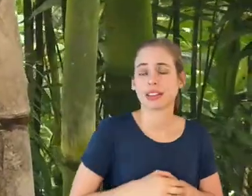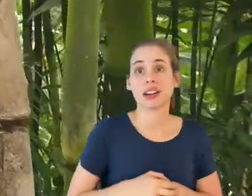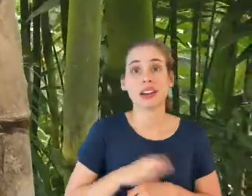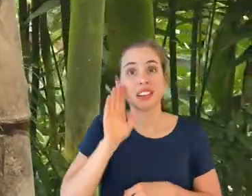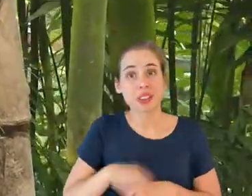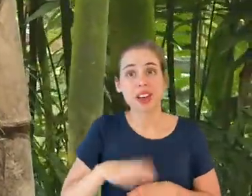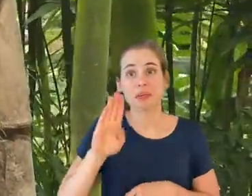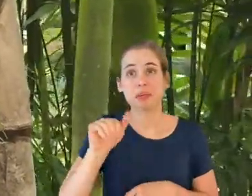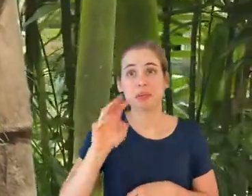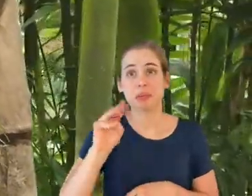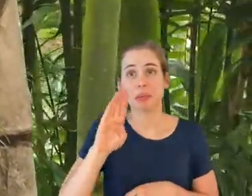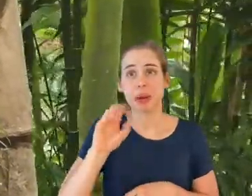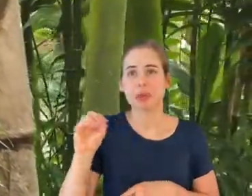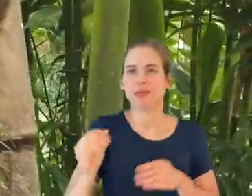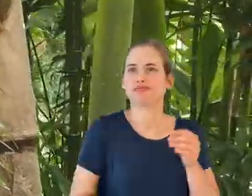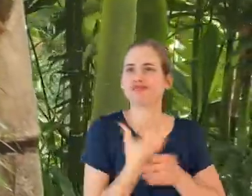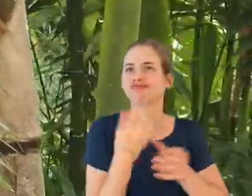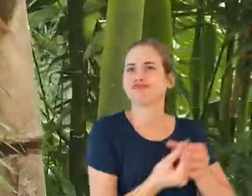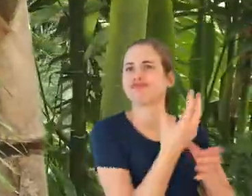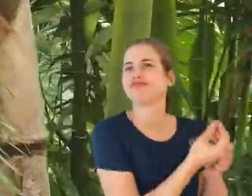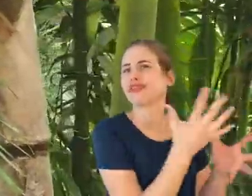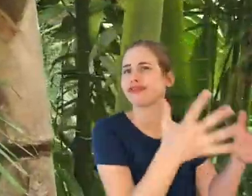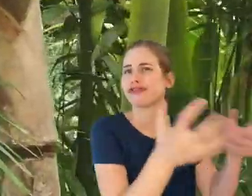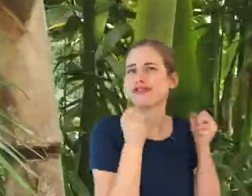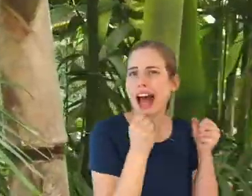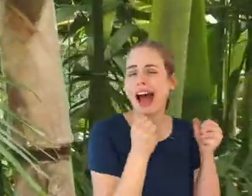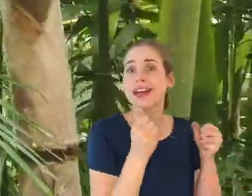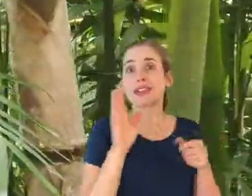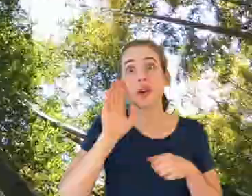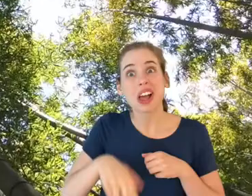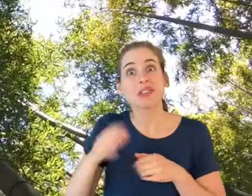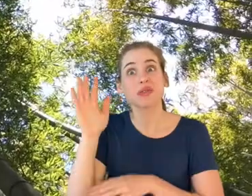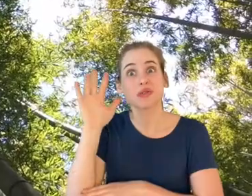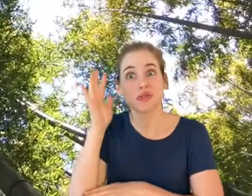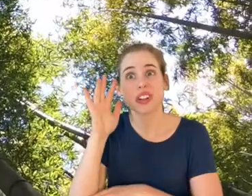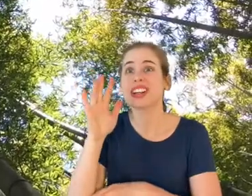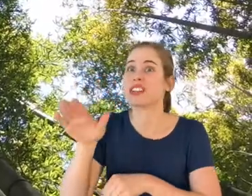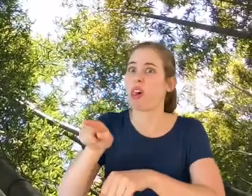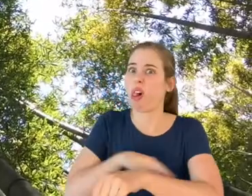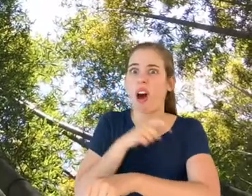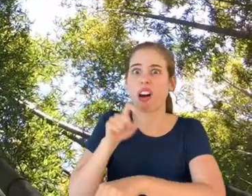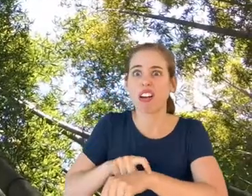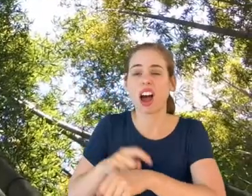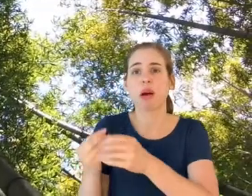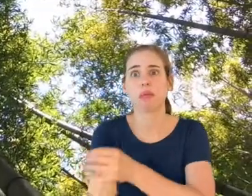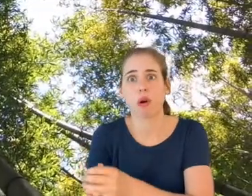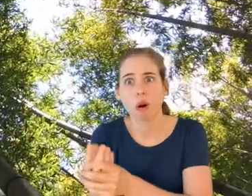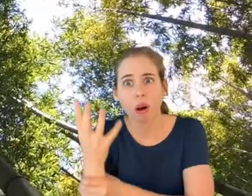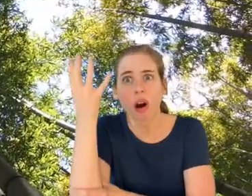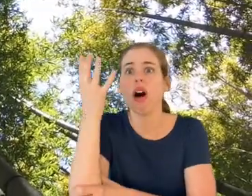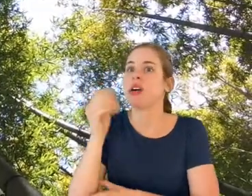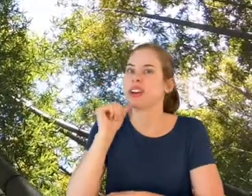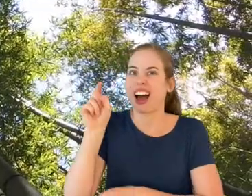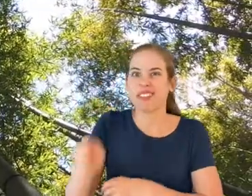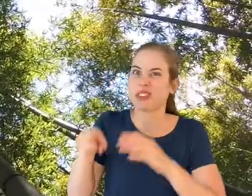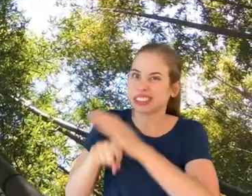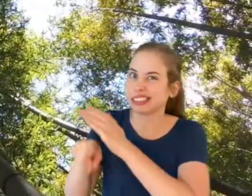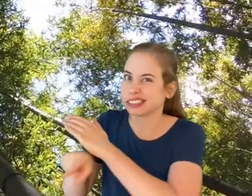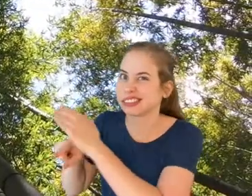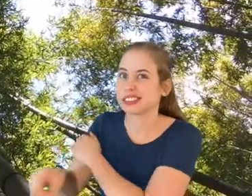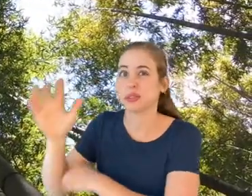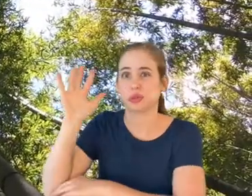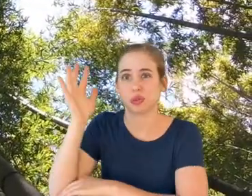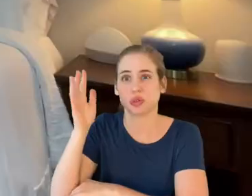great about bamboo is that it grows like weeds. So basically you're not killing trees to have this awesome, super